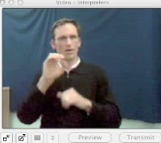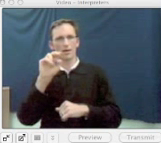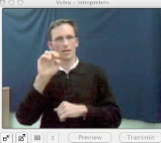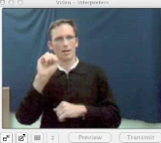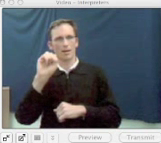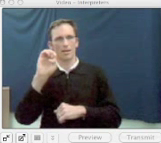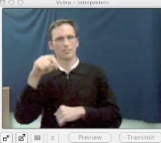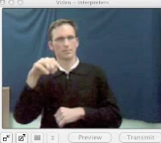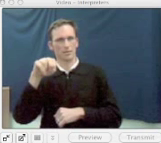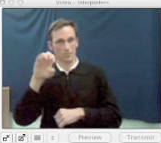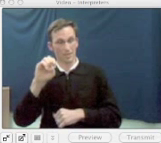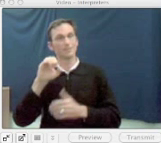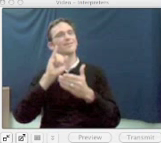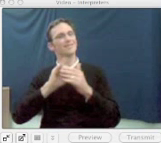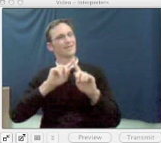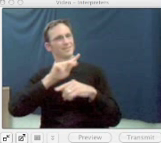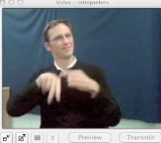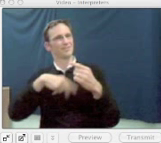teleology,